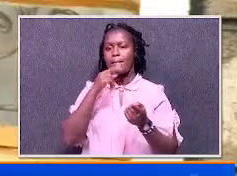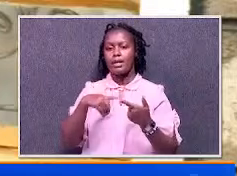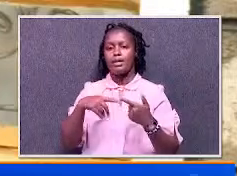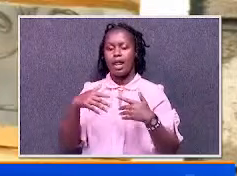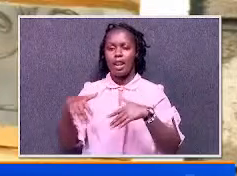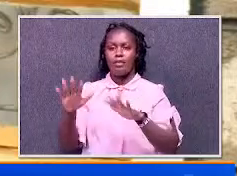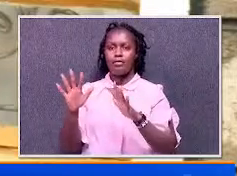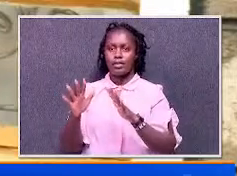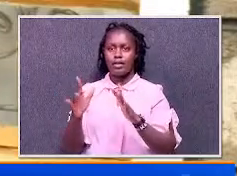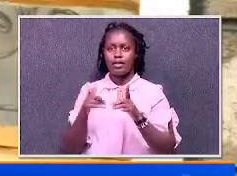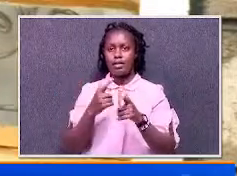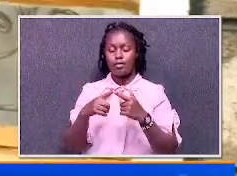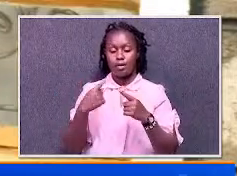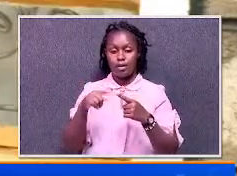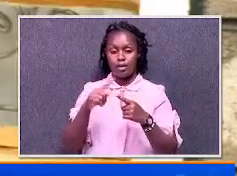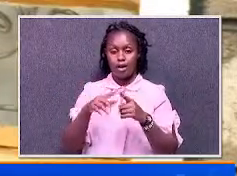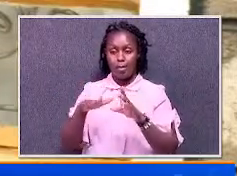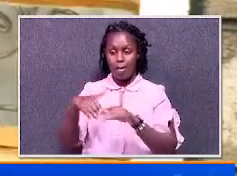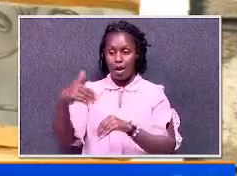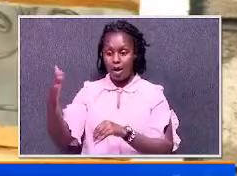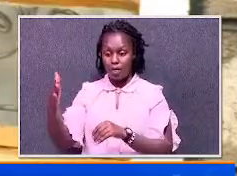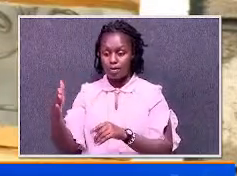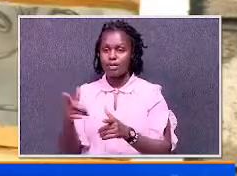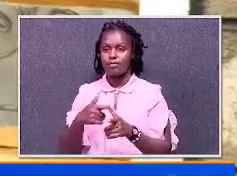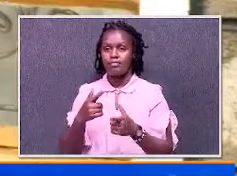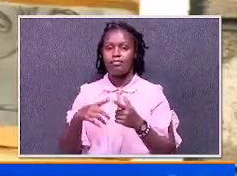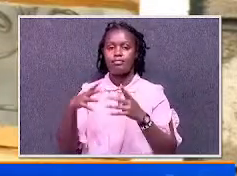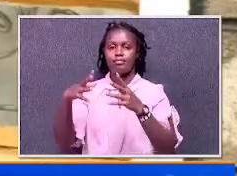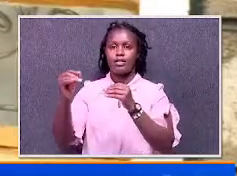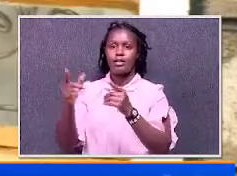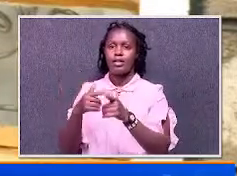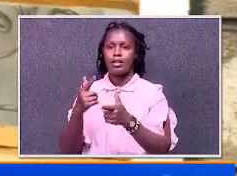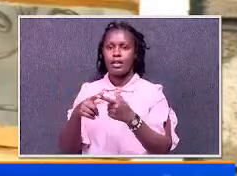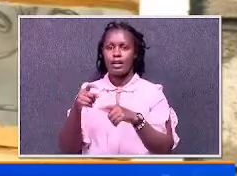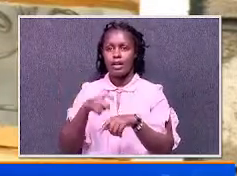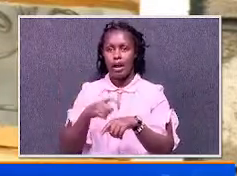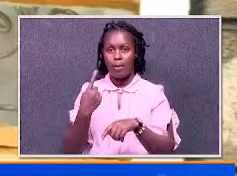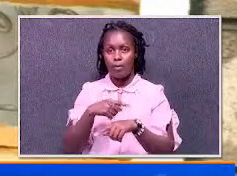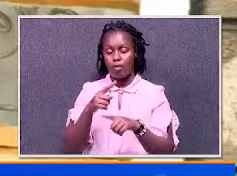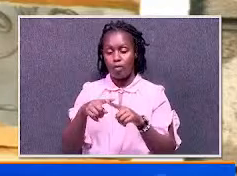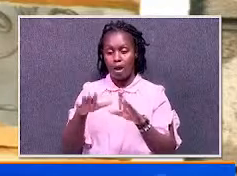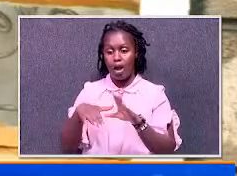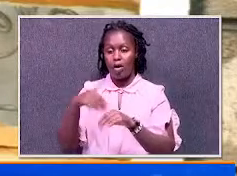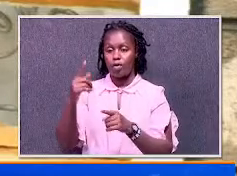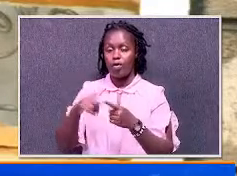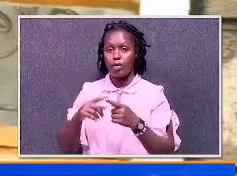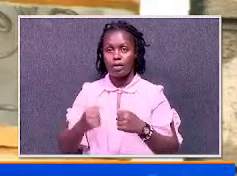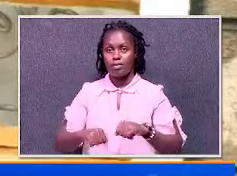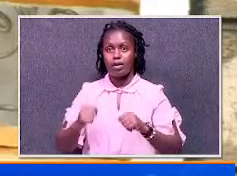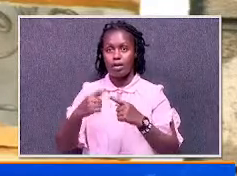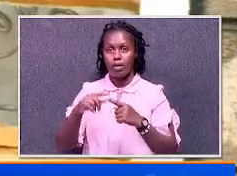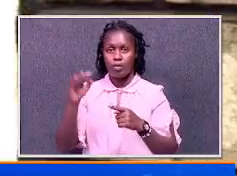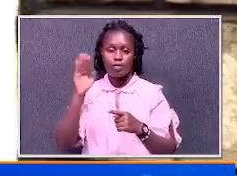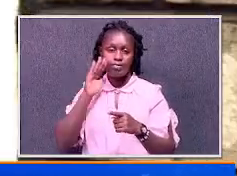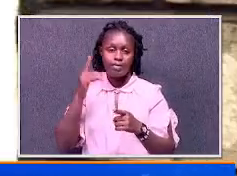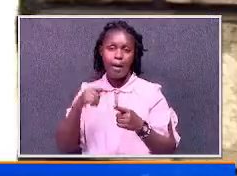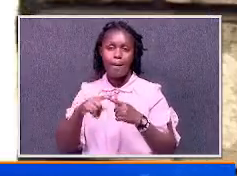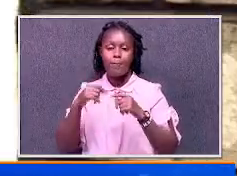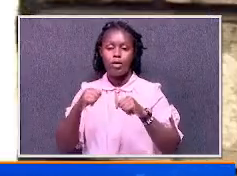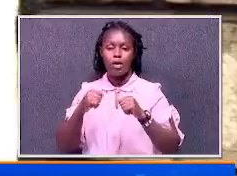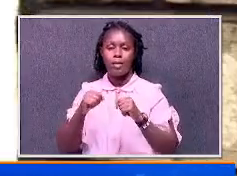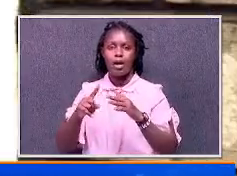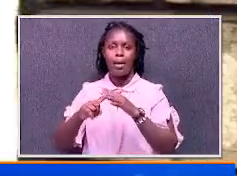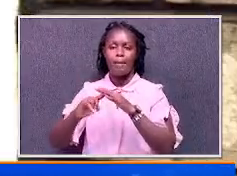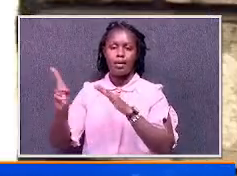sasa, yeye akaondoka na akafungua mlango akatoka. Imejitele tulitoka na challenge tukasikia motorbike imeondoka.